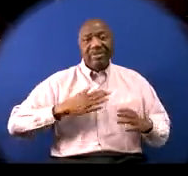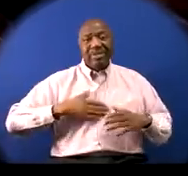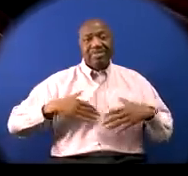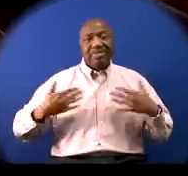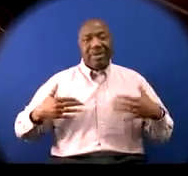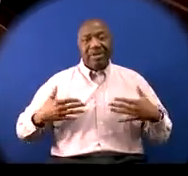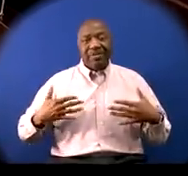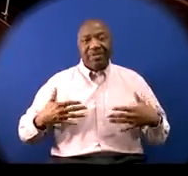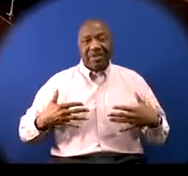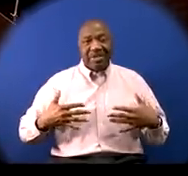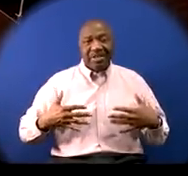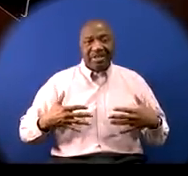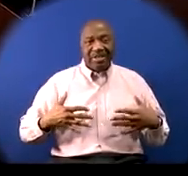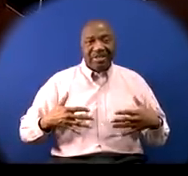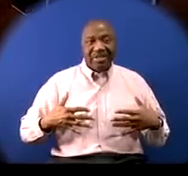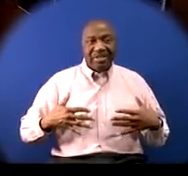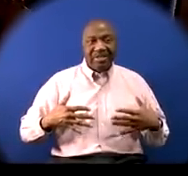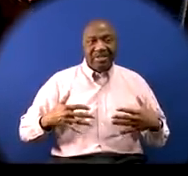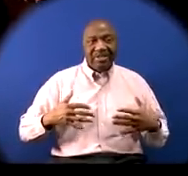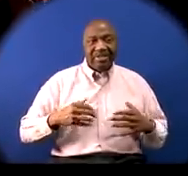calms my